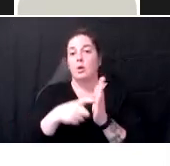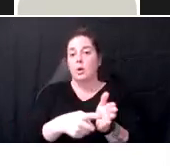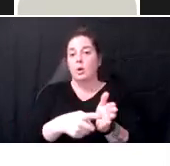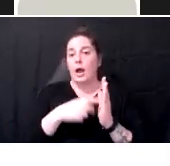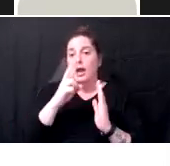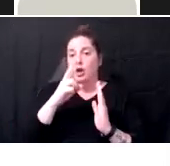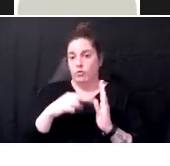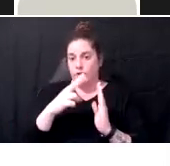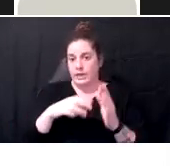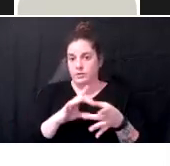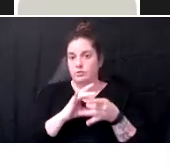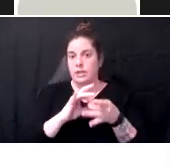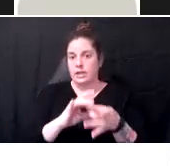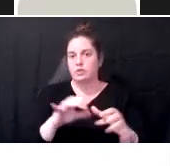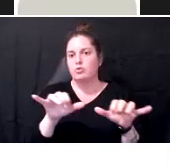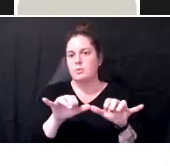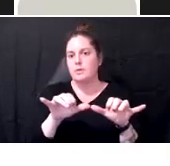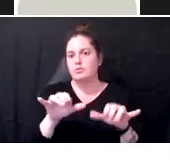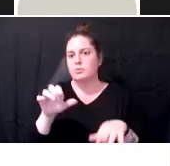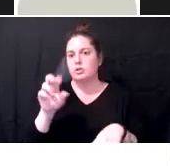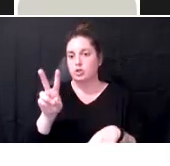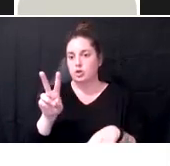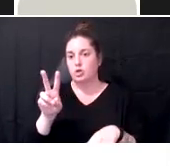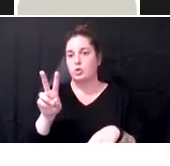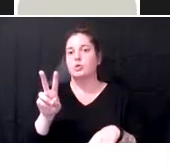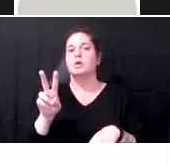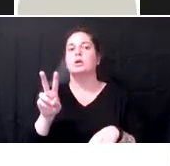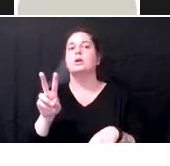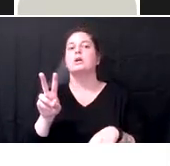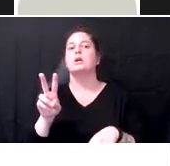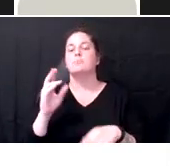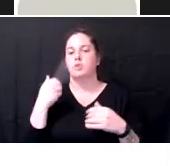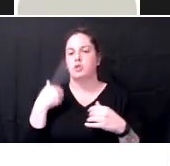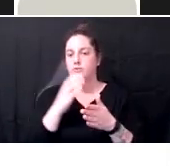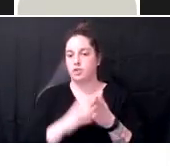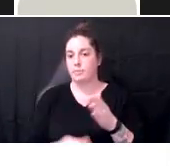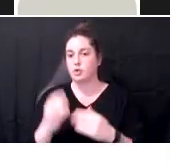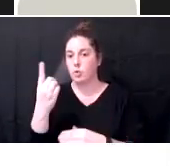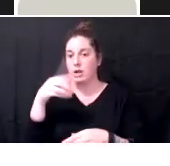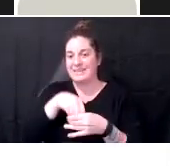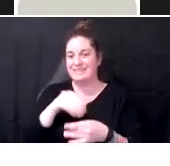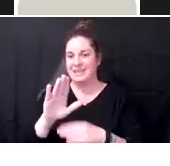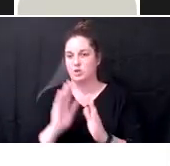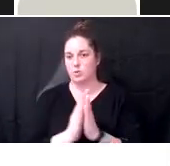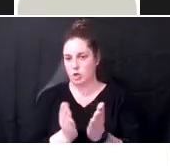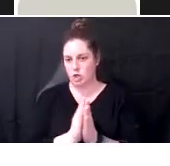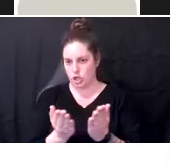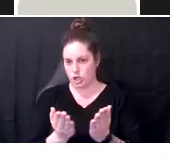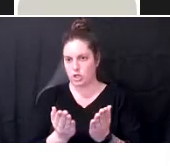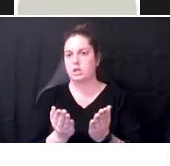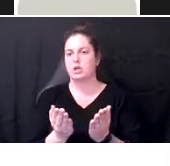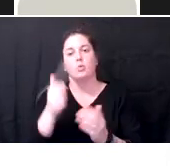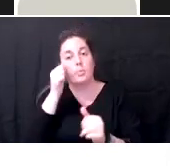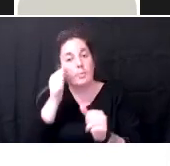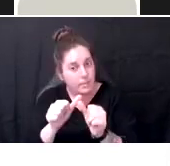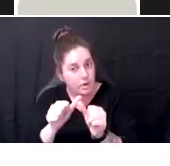related to the measurement 2 overview, you have chapter 1 in the textbook. Remember, I